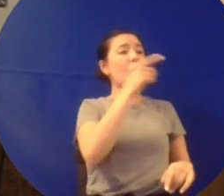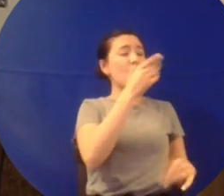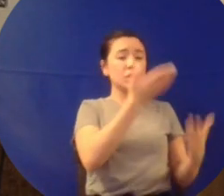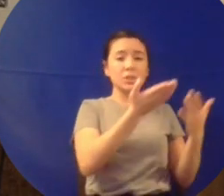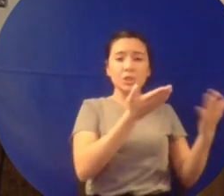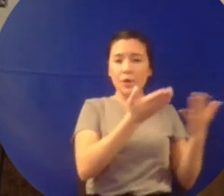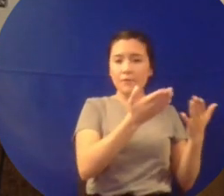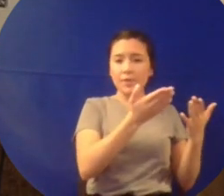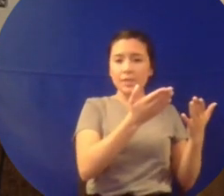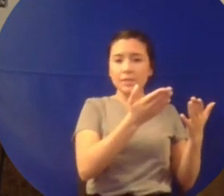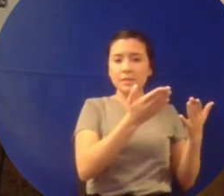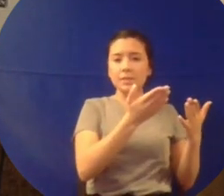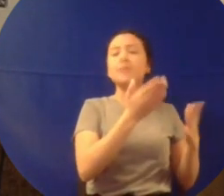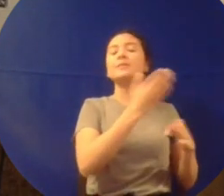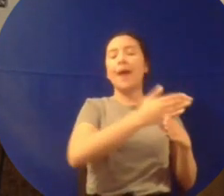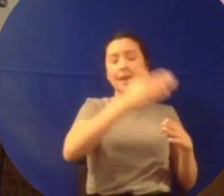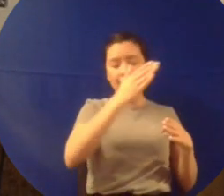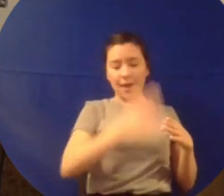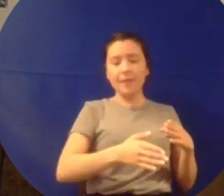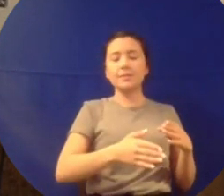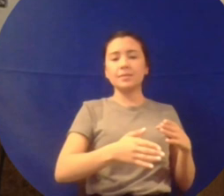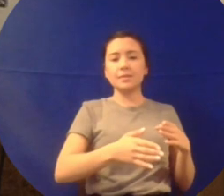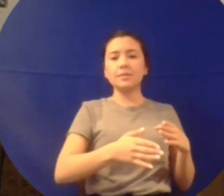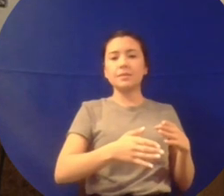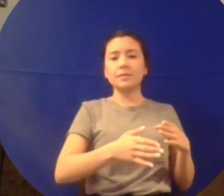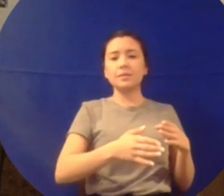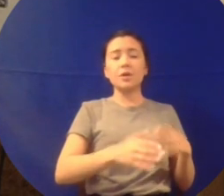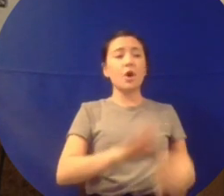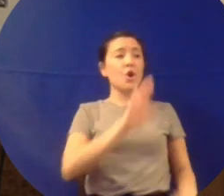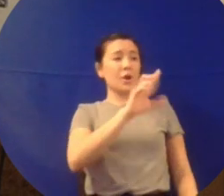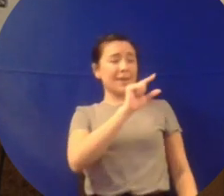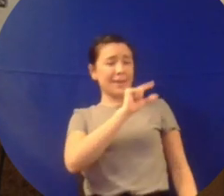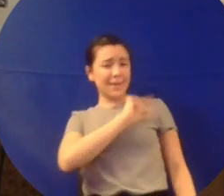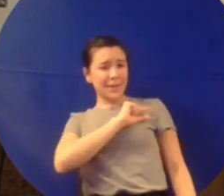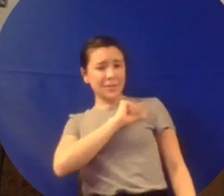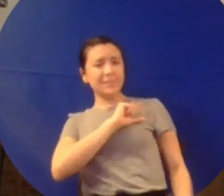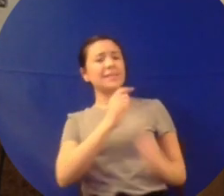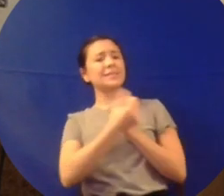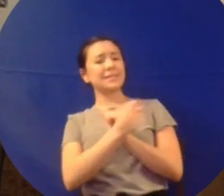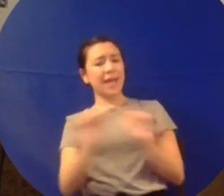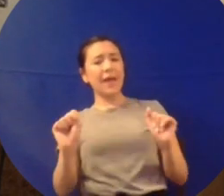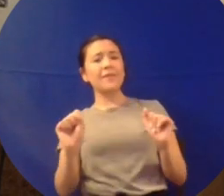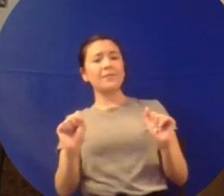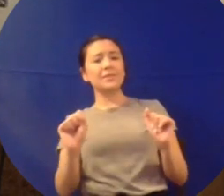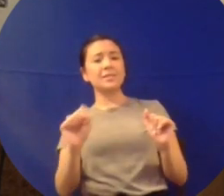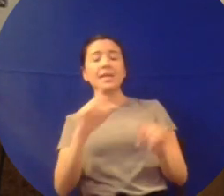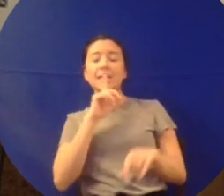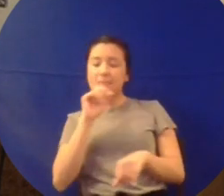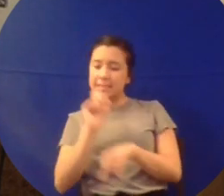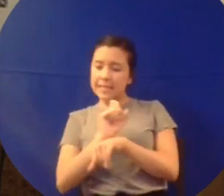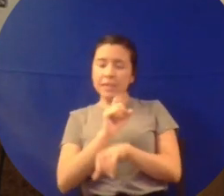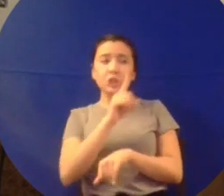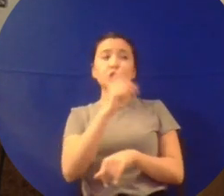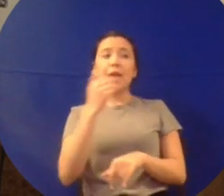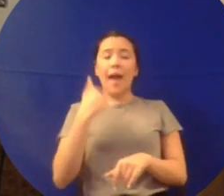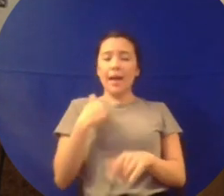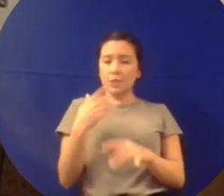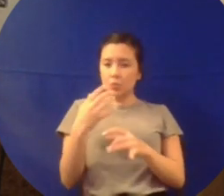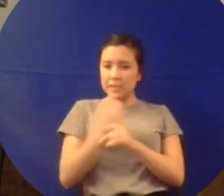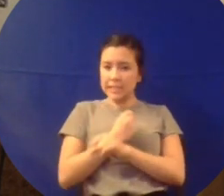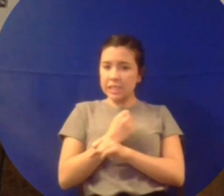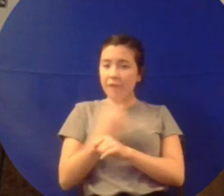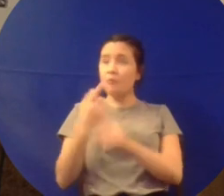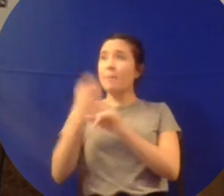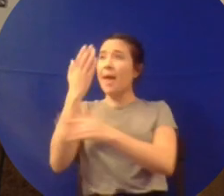is at an end. Her guilt is expiated. Indeed, she has received from the hand of the